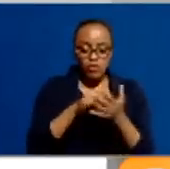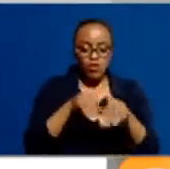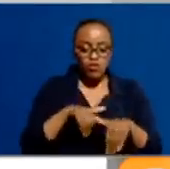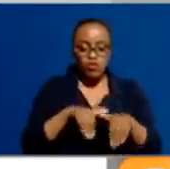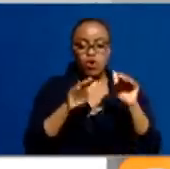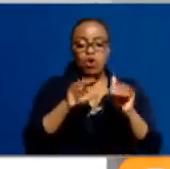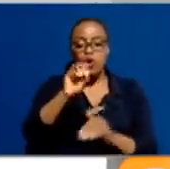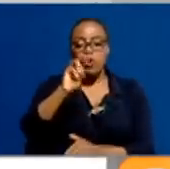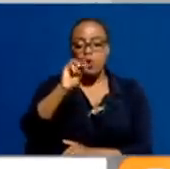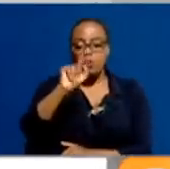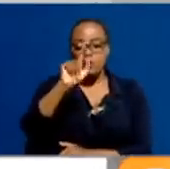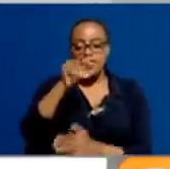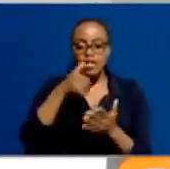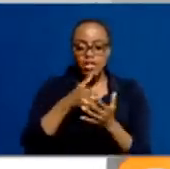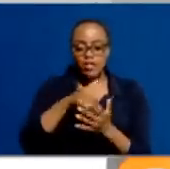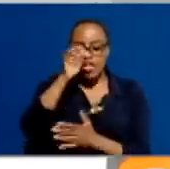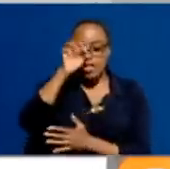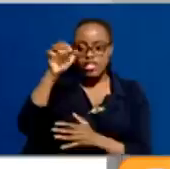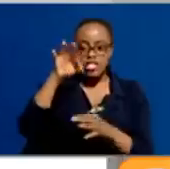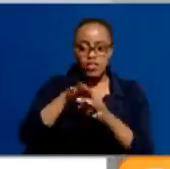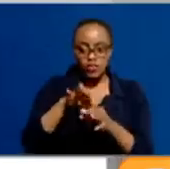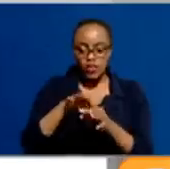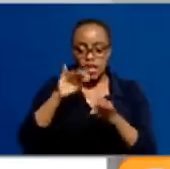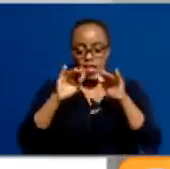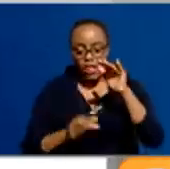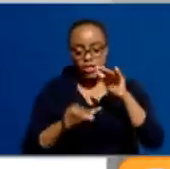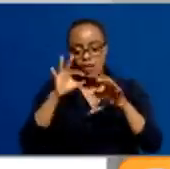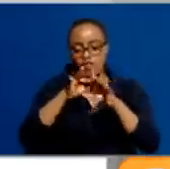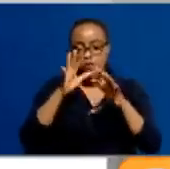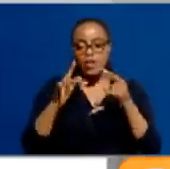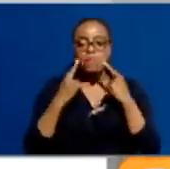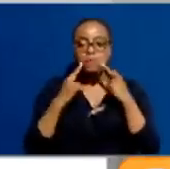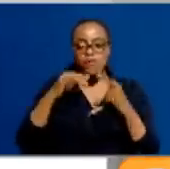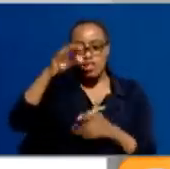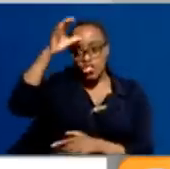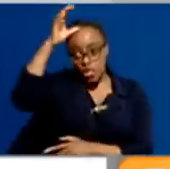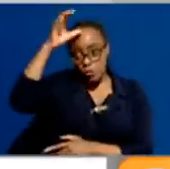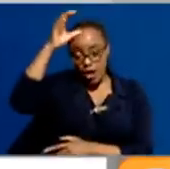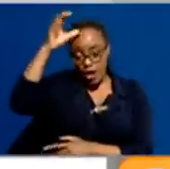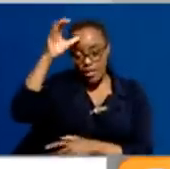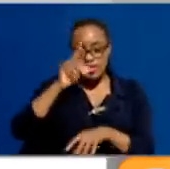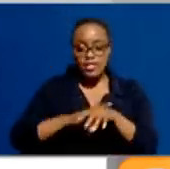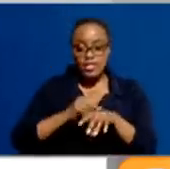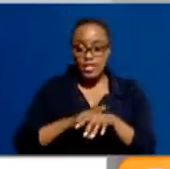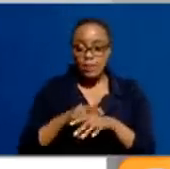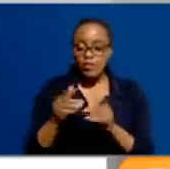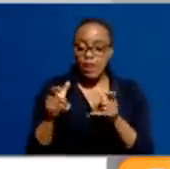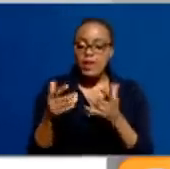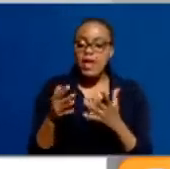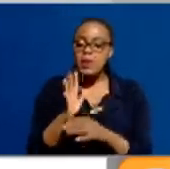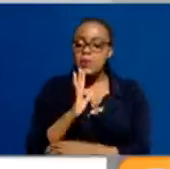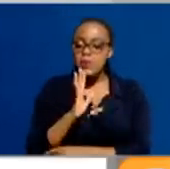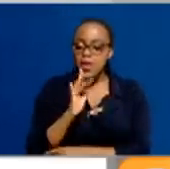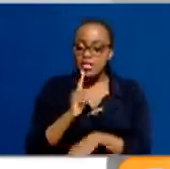according to Omtata, including the rejected votes, less than the voter turnout declared by Chebukati during a media briefing at the National